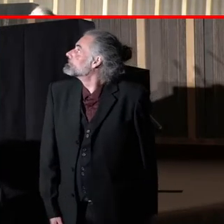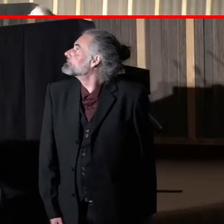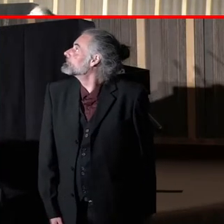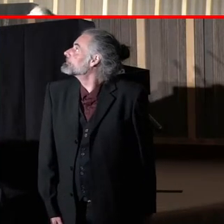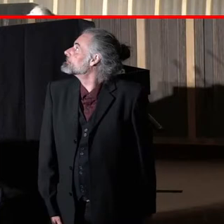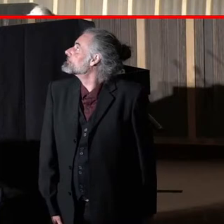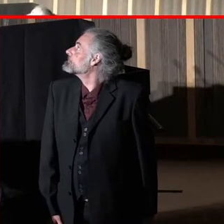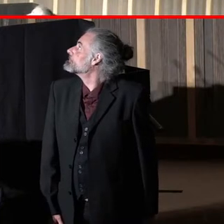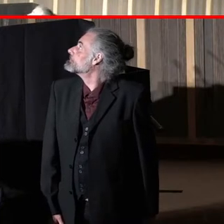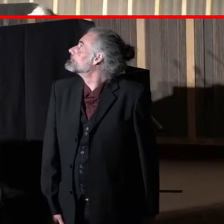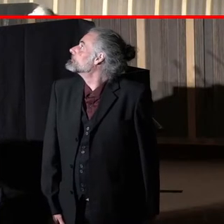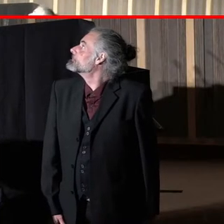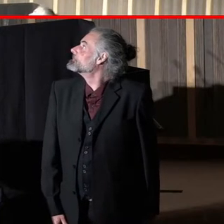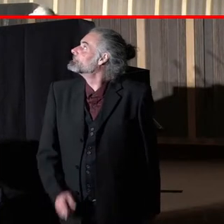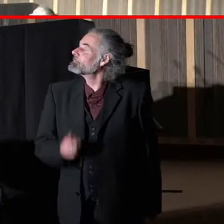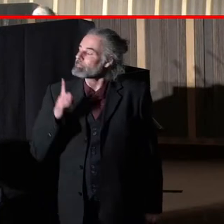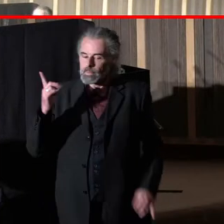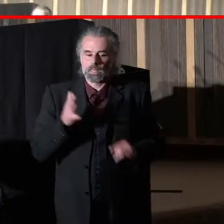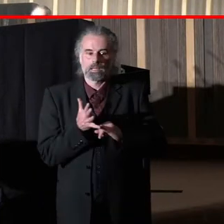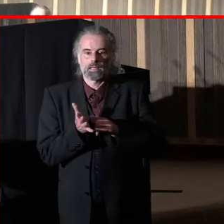Hi, Stephanie has a question.